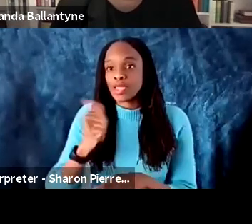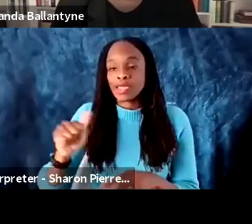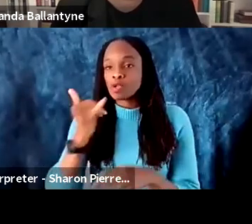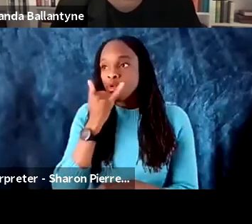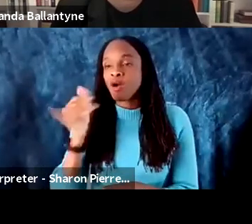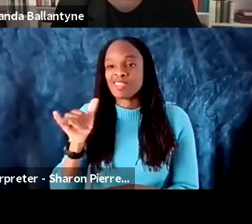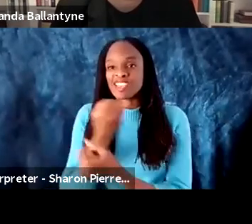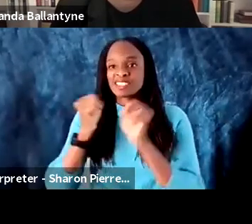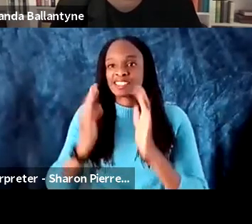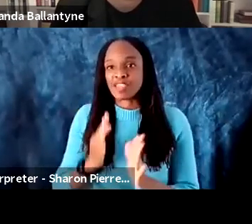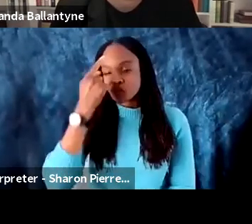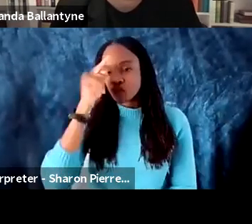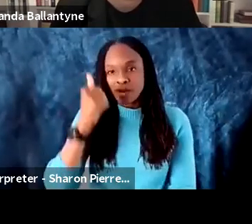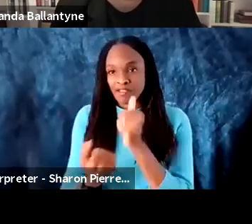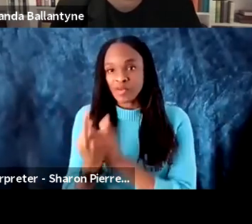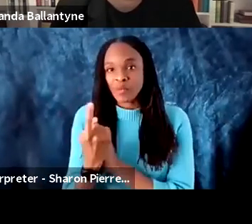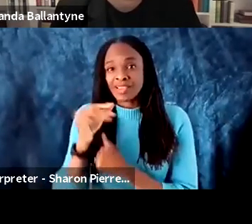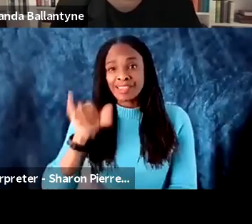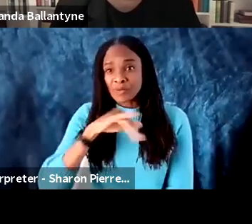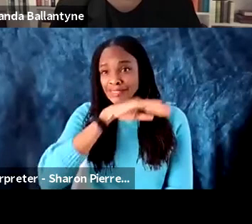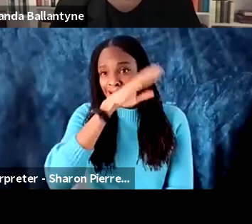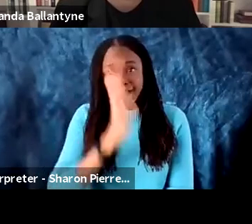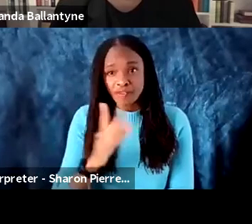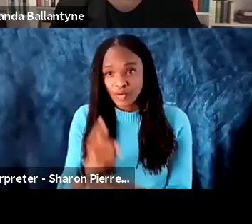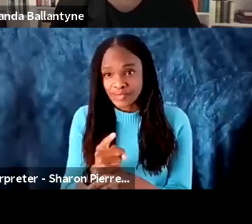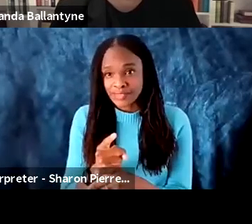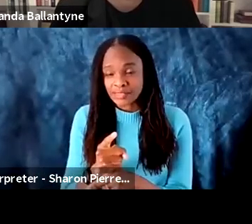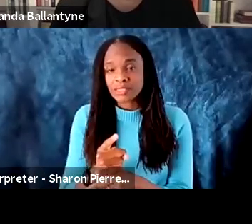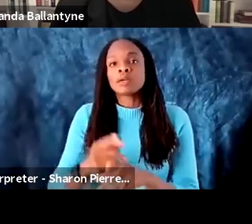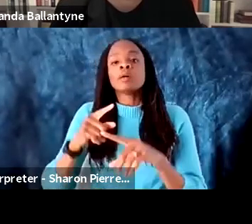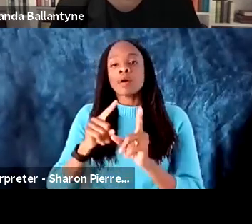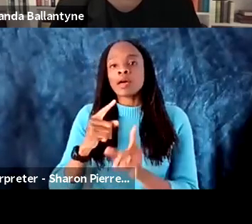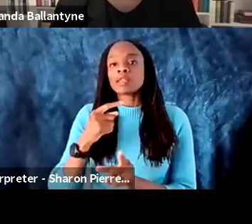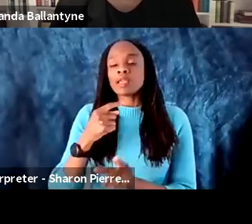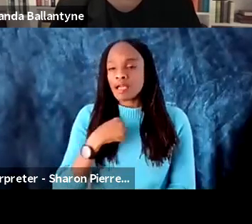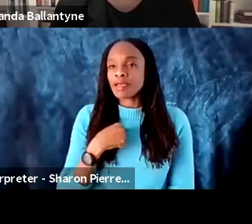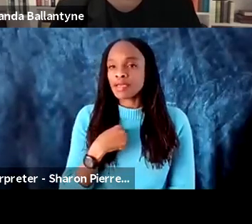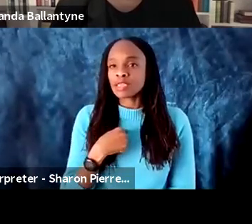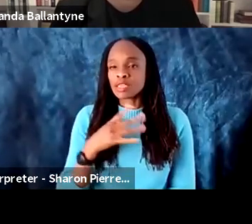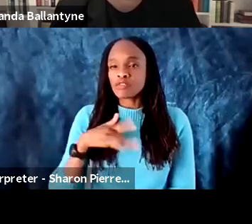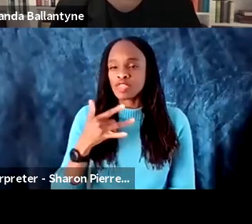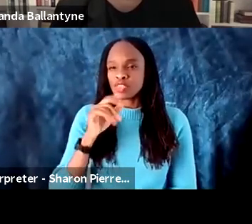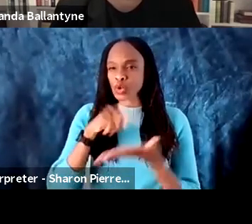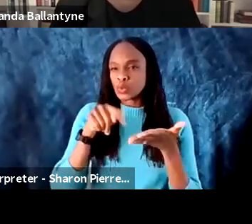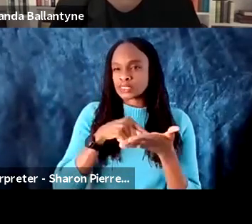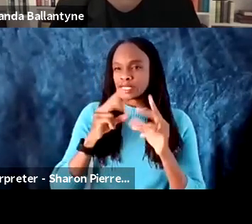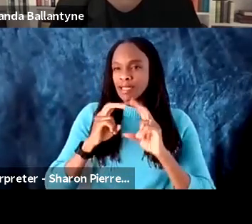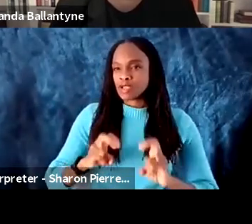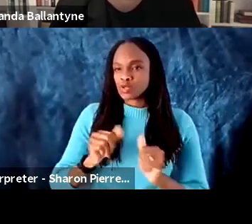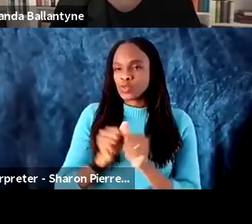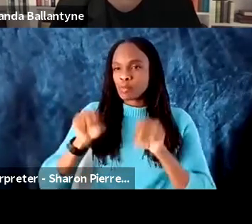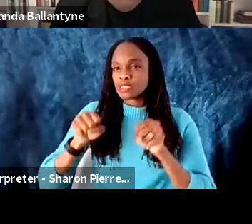And that was never correct. But I really feel like the critique and the analysis of the